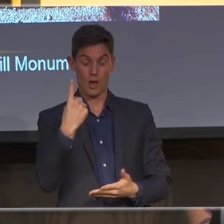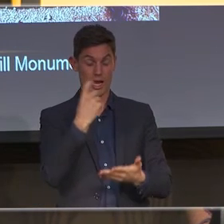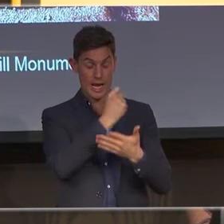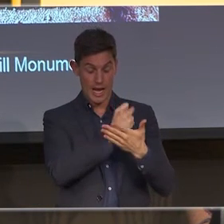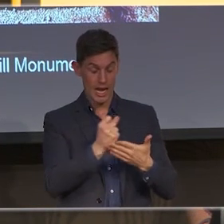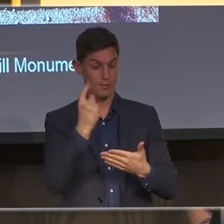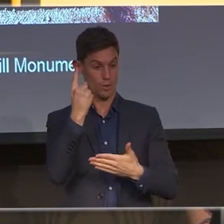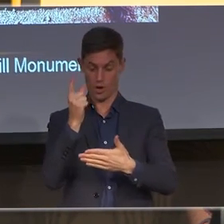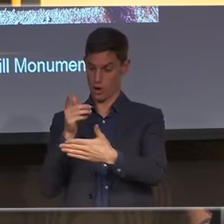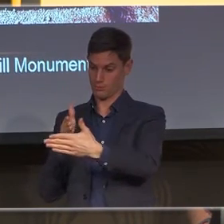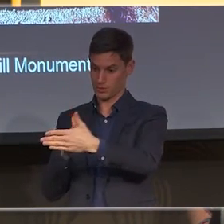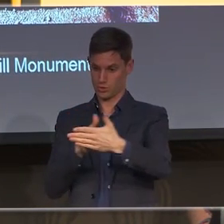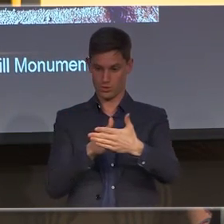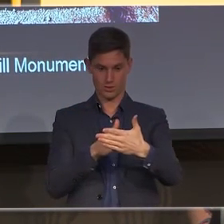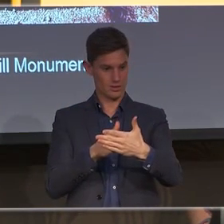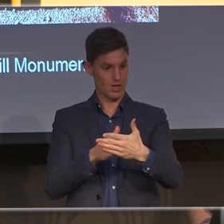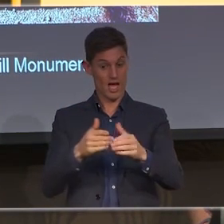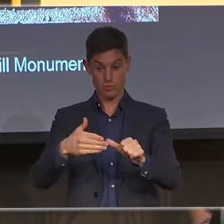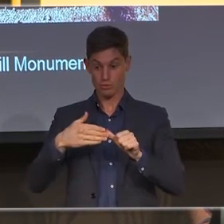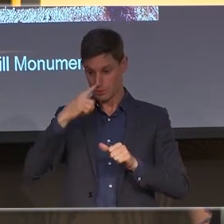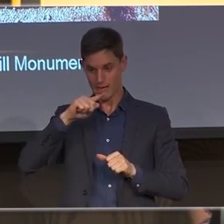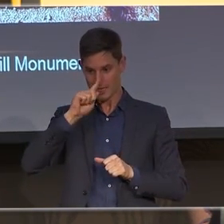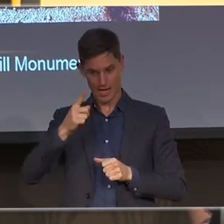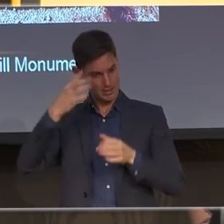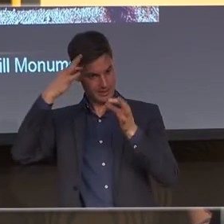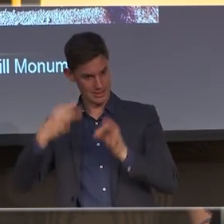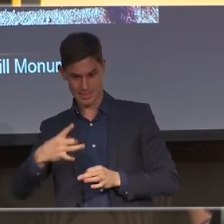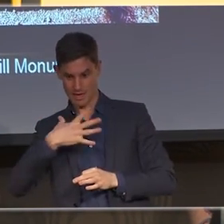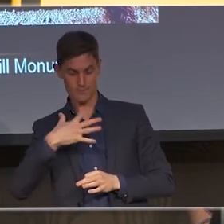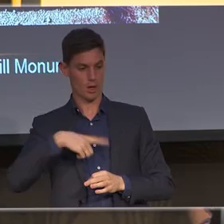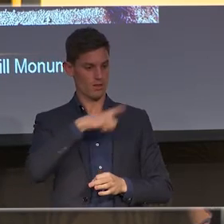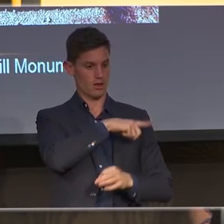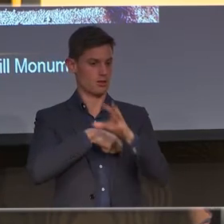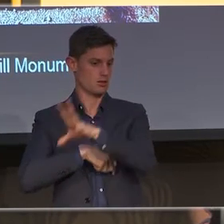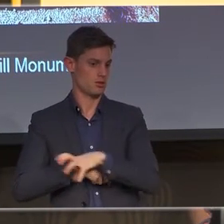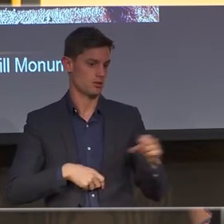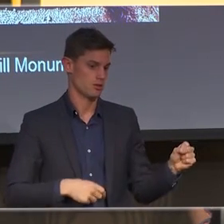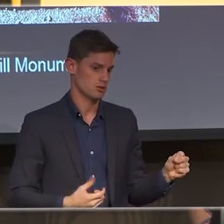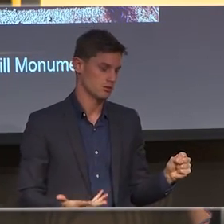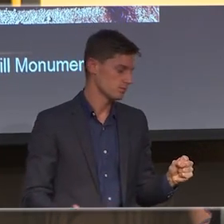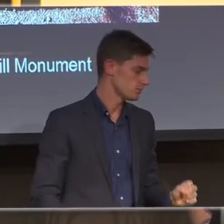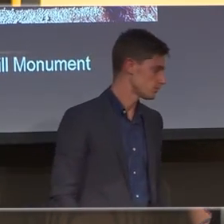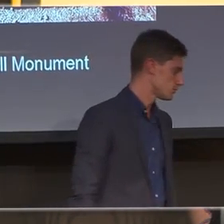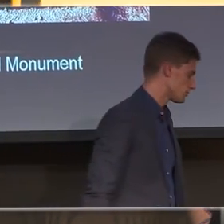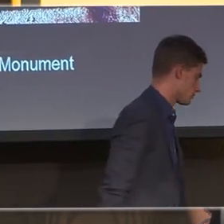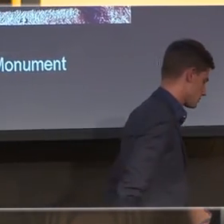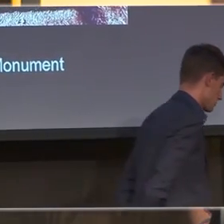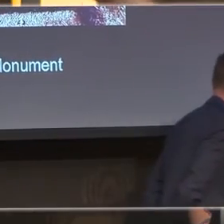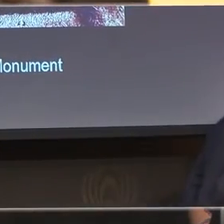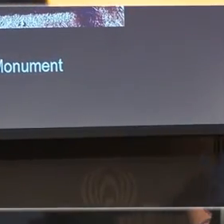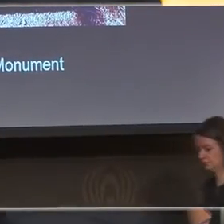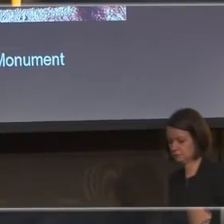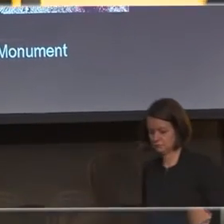Aboriginal people and the wider community from achieving self-determination." Now, I shared that quote because I sat there with a heavy heart, but